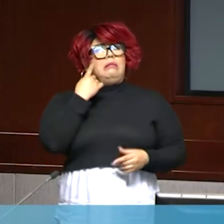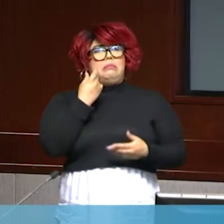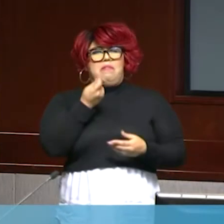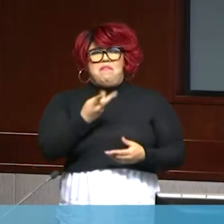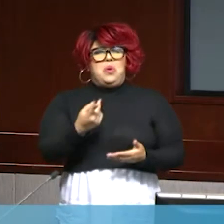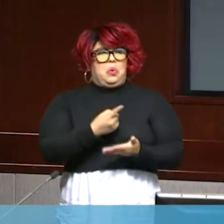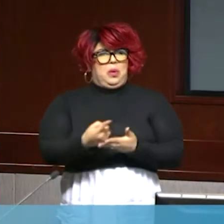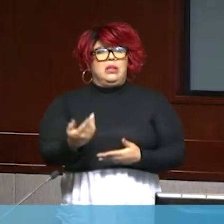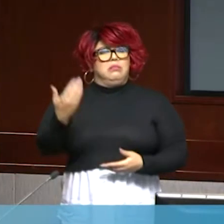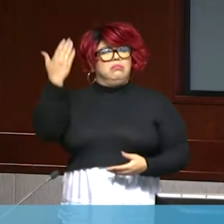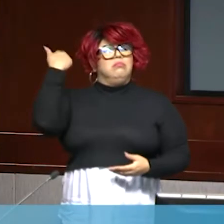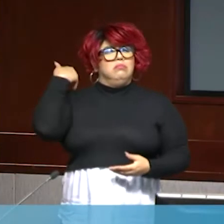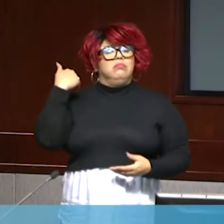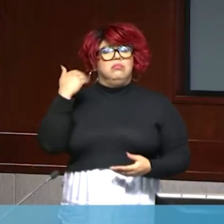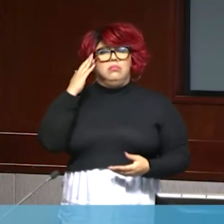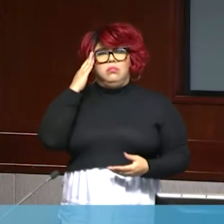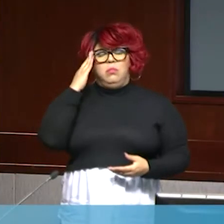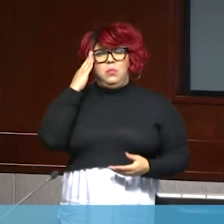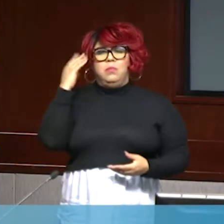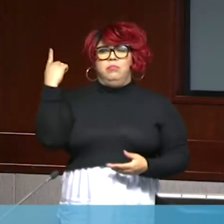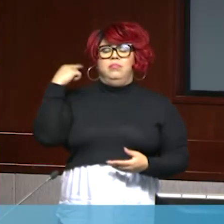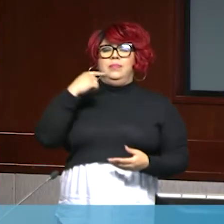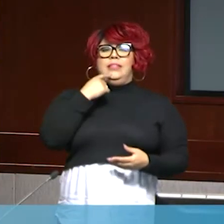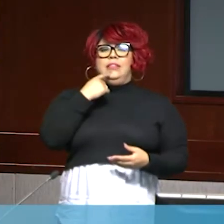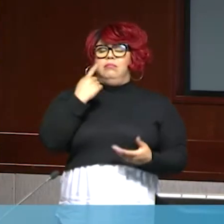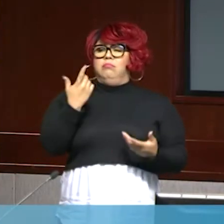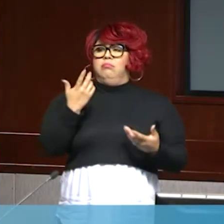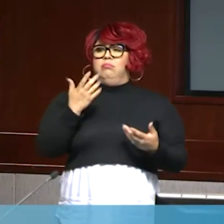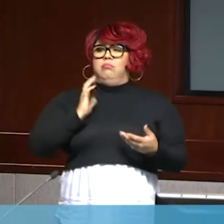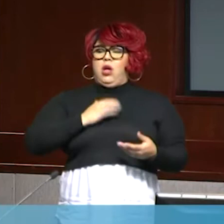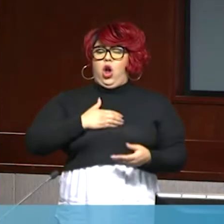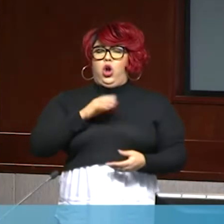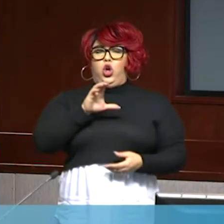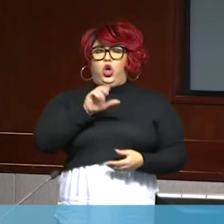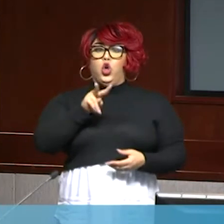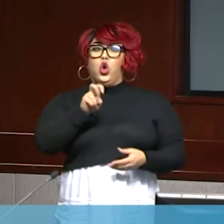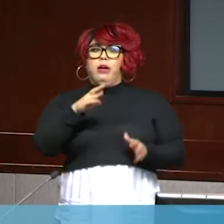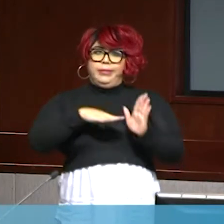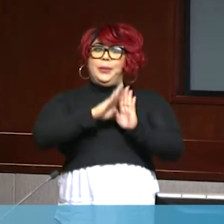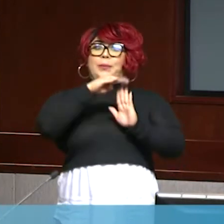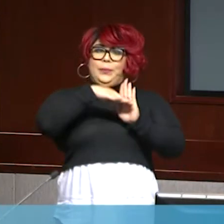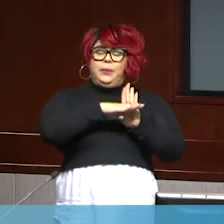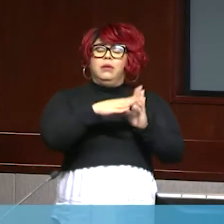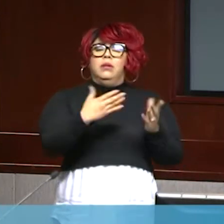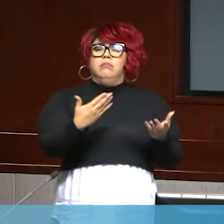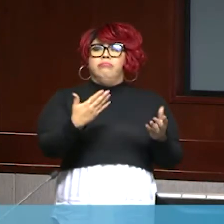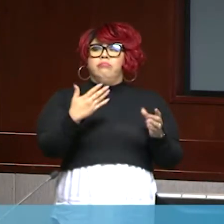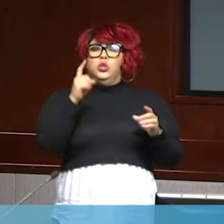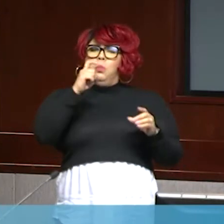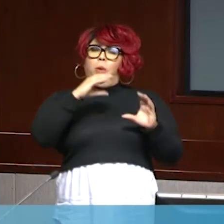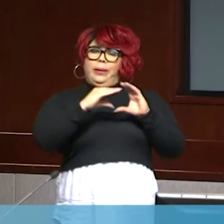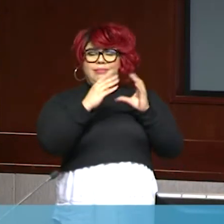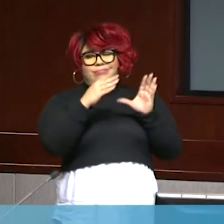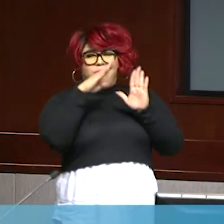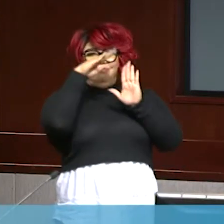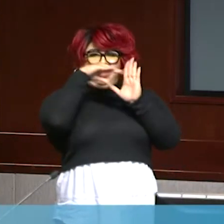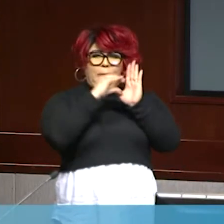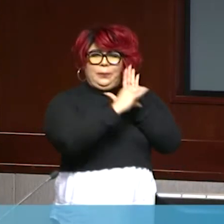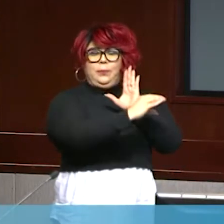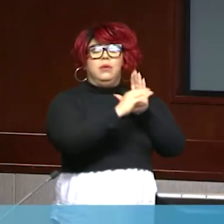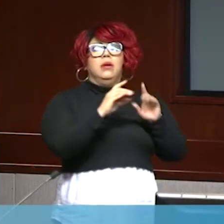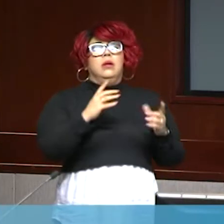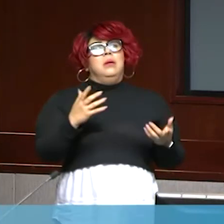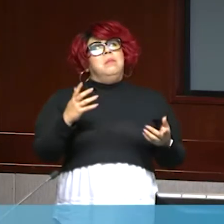whether or not we are actually slowing the curve still. I mean, even if we have more cases, the average is